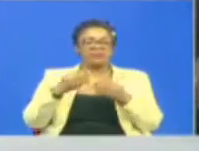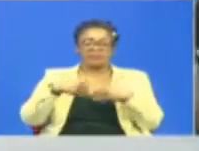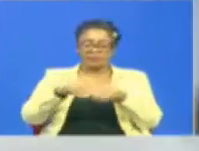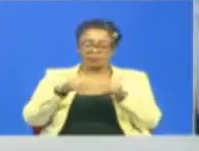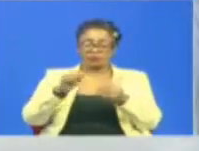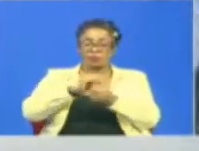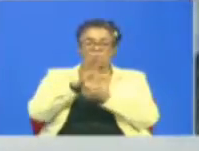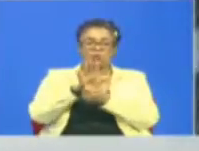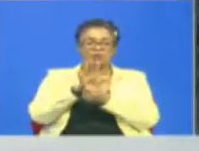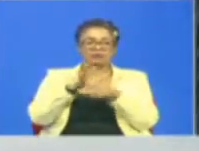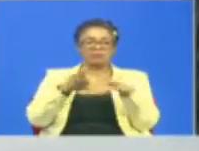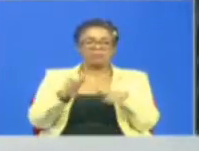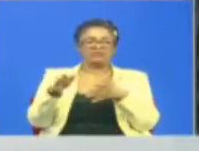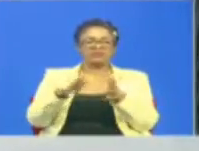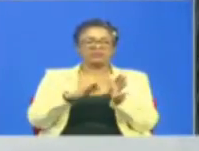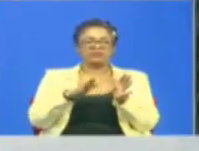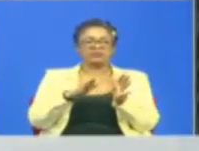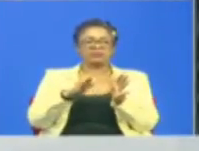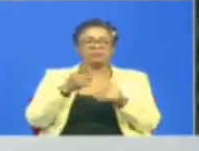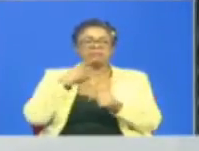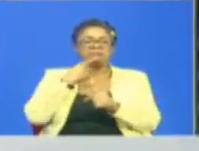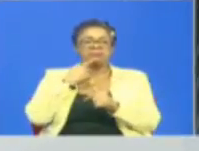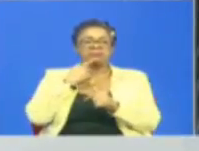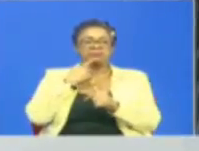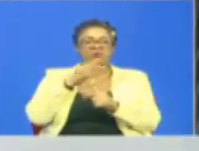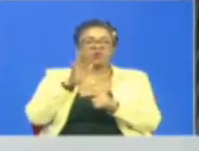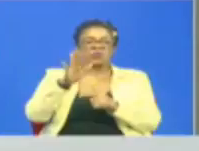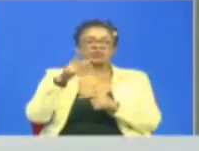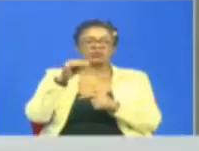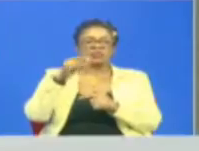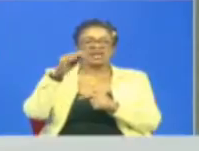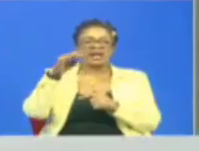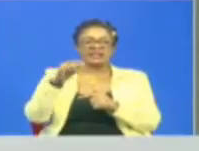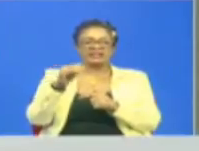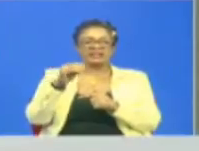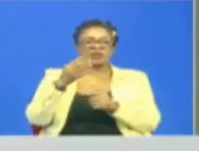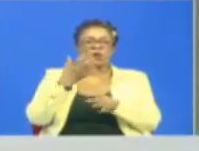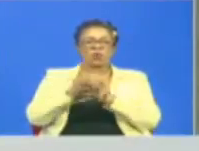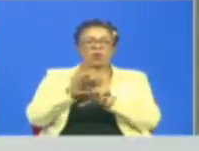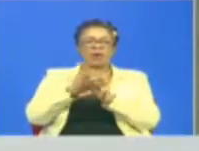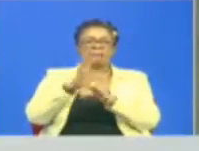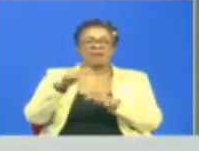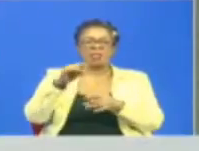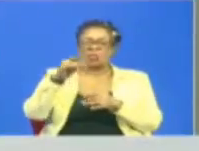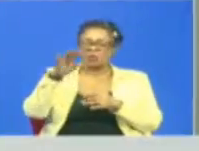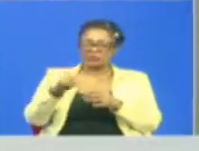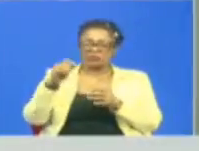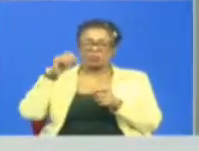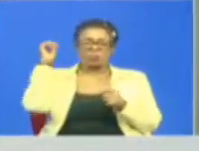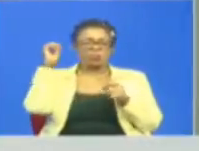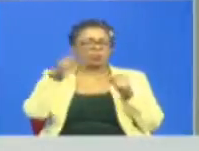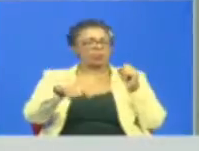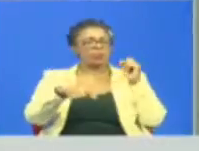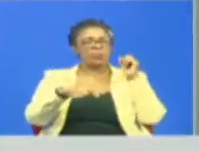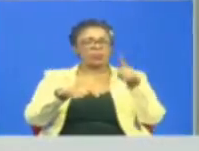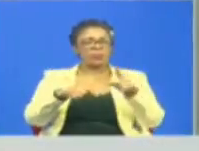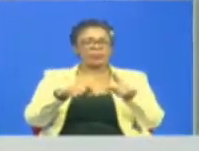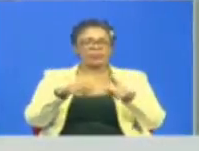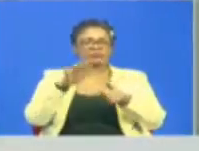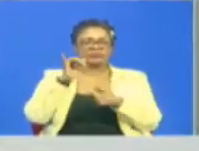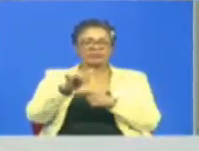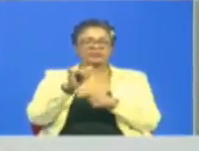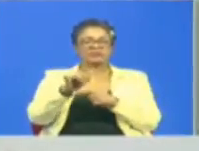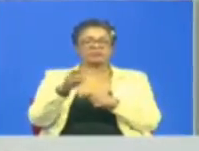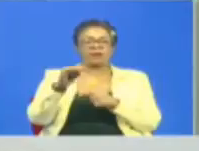the faithful were handed sterilized rocks by Hajj authorities to throw at the wall. They were also spaced apart